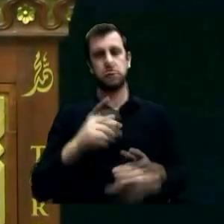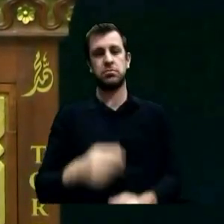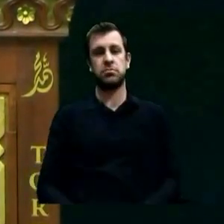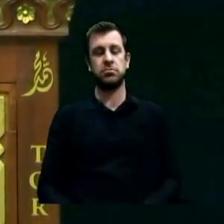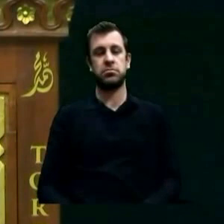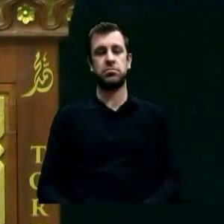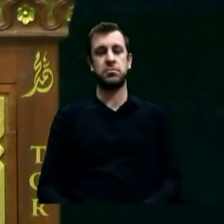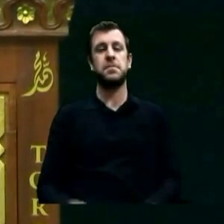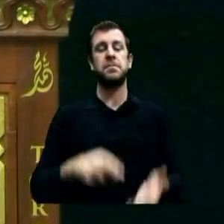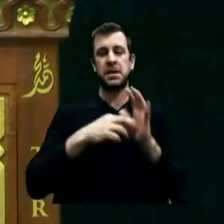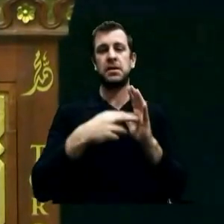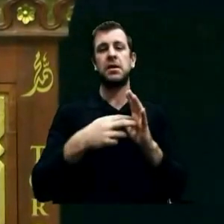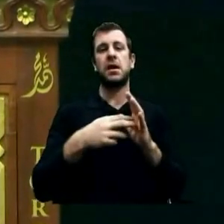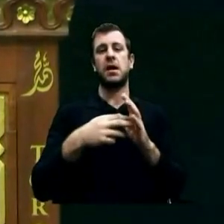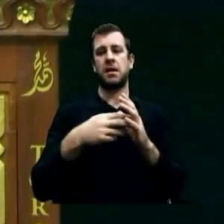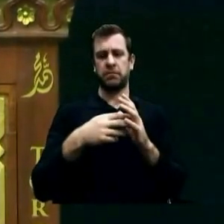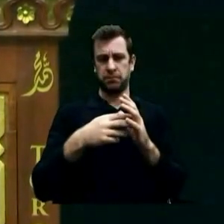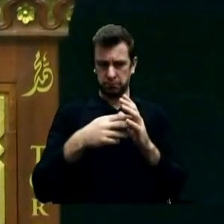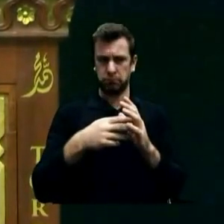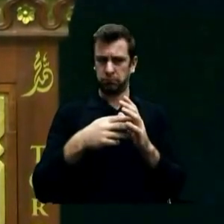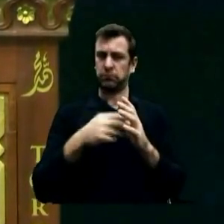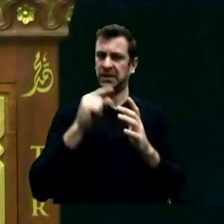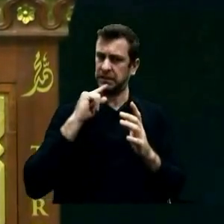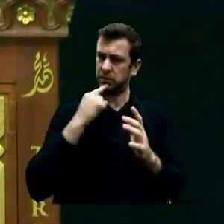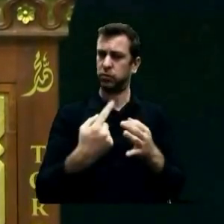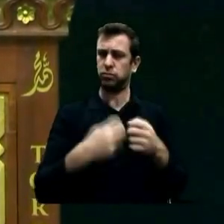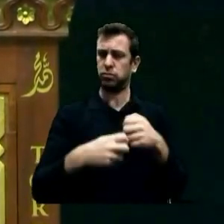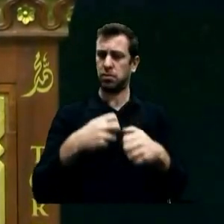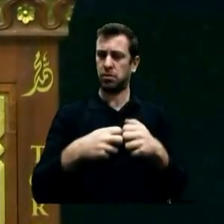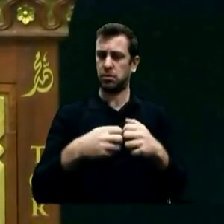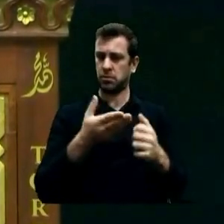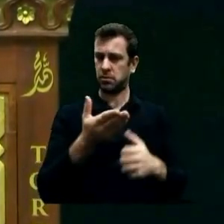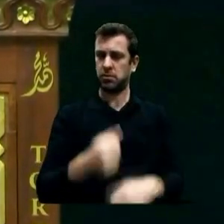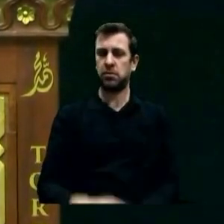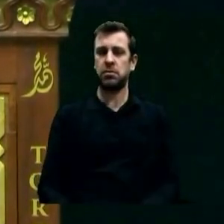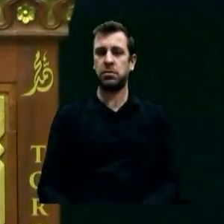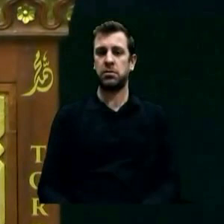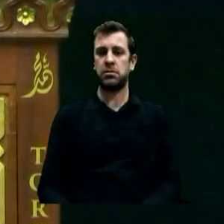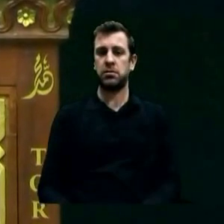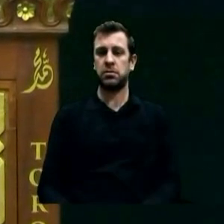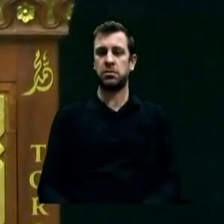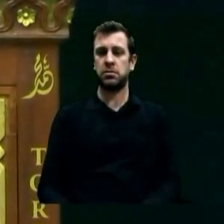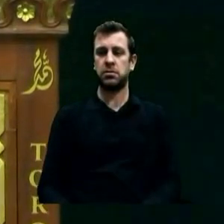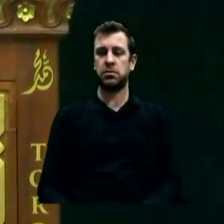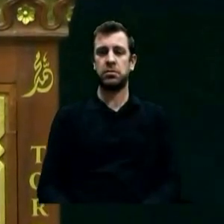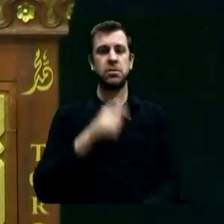then it means there is a serious problem there. You don't need to be a mujtahid